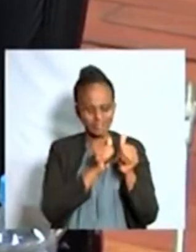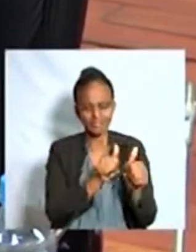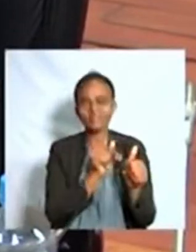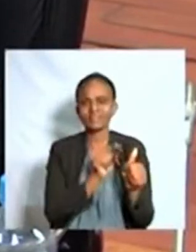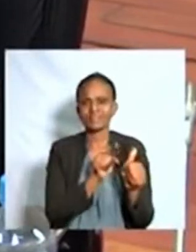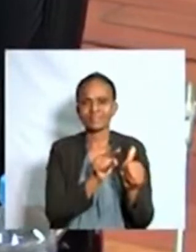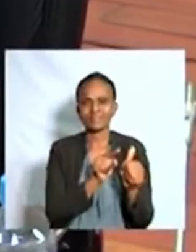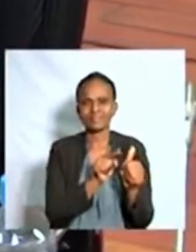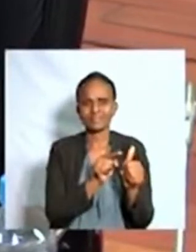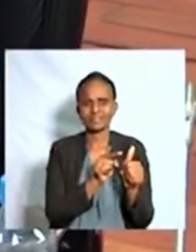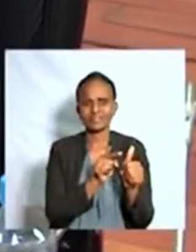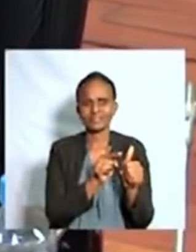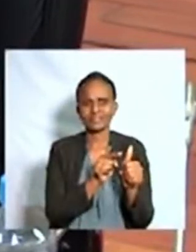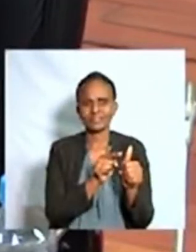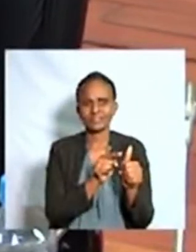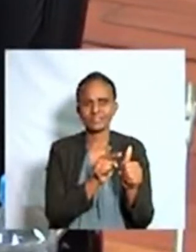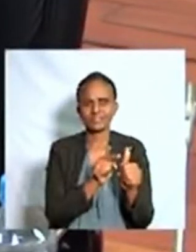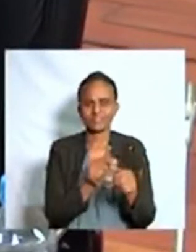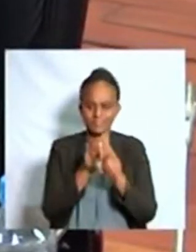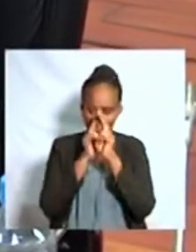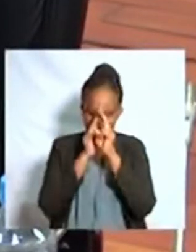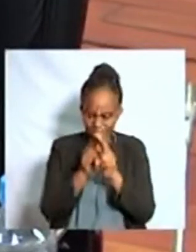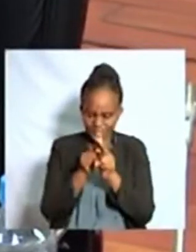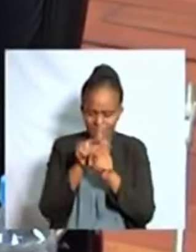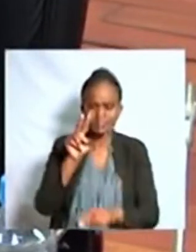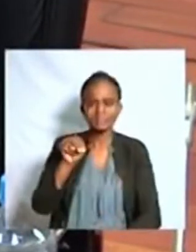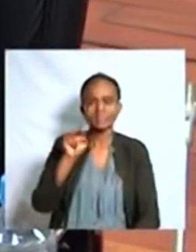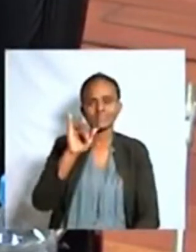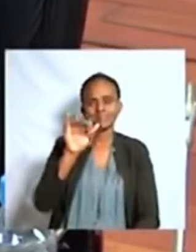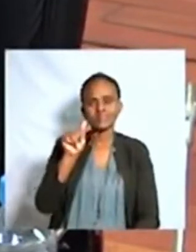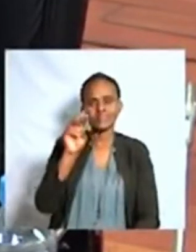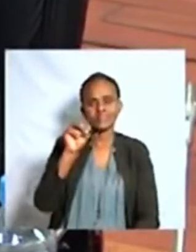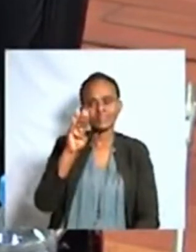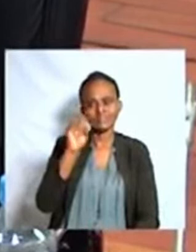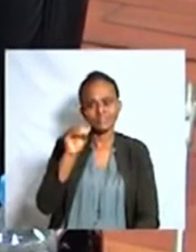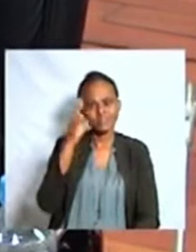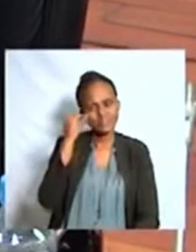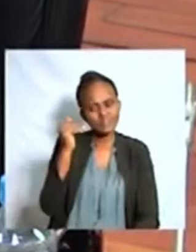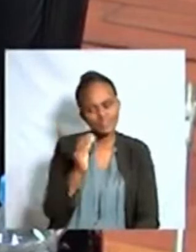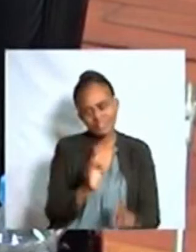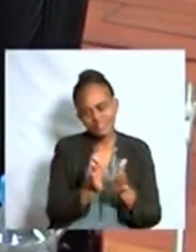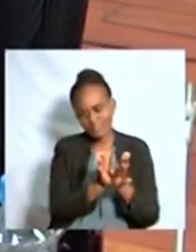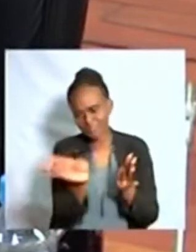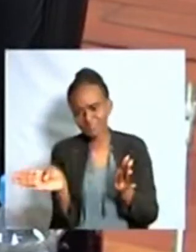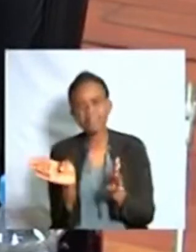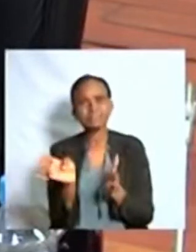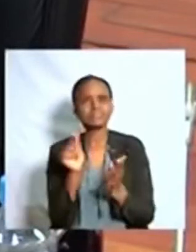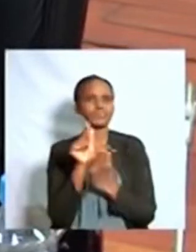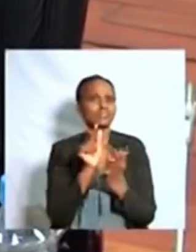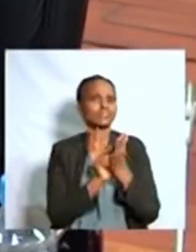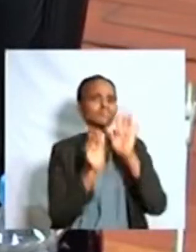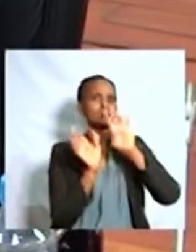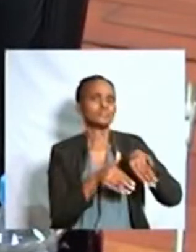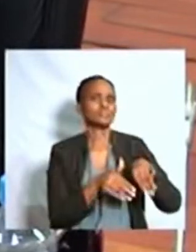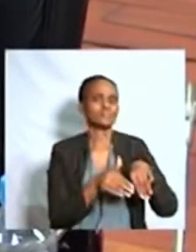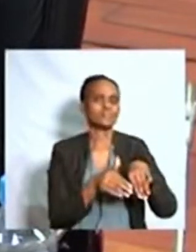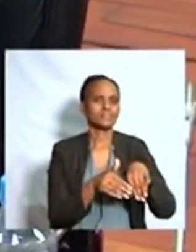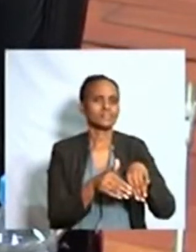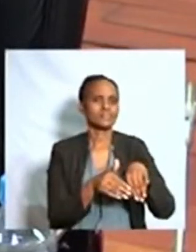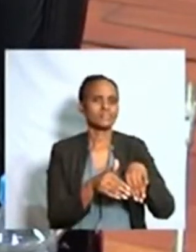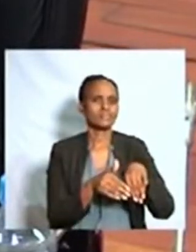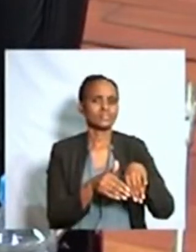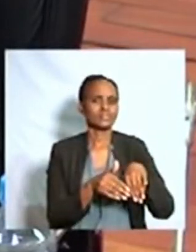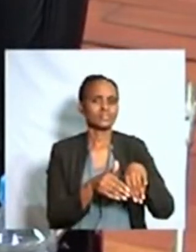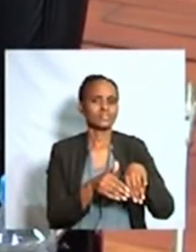That's the issue Honorable Nyambose is emphasizing on. Why going against the law? Is it that